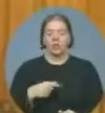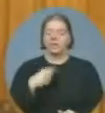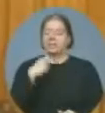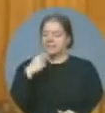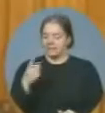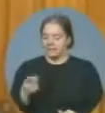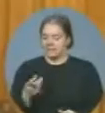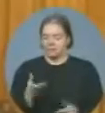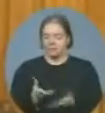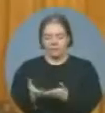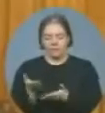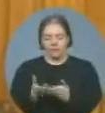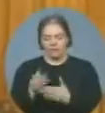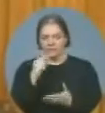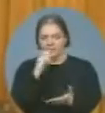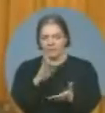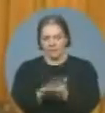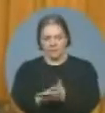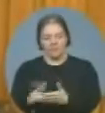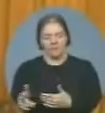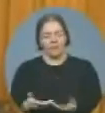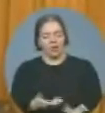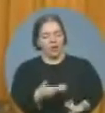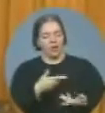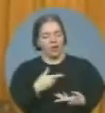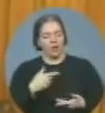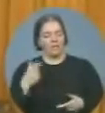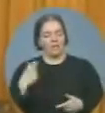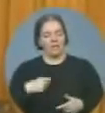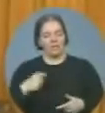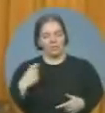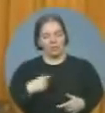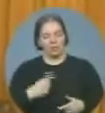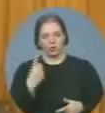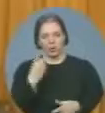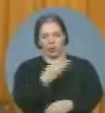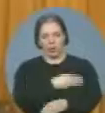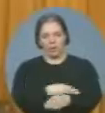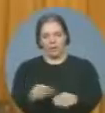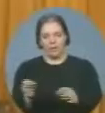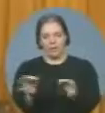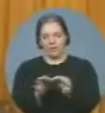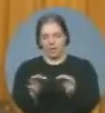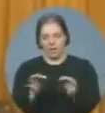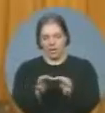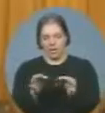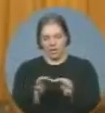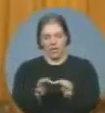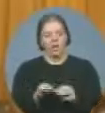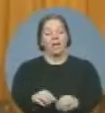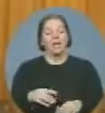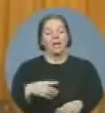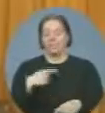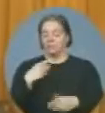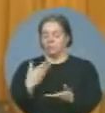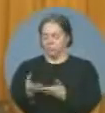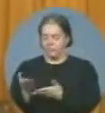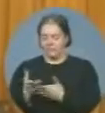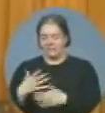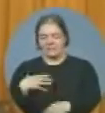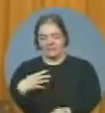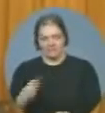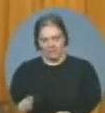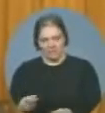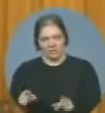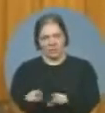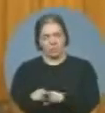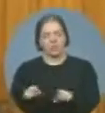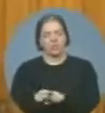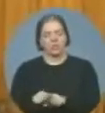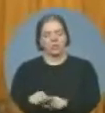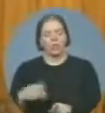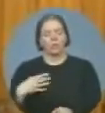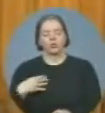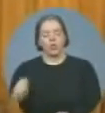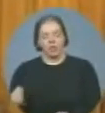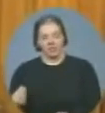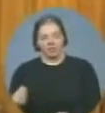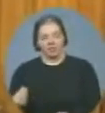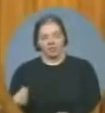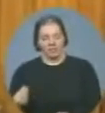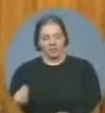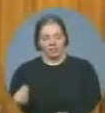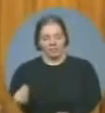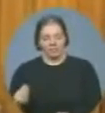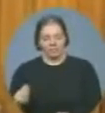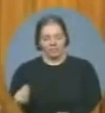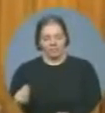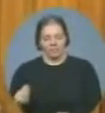policy and told his daughter and son-in-law the same thing. We know the Prime Minister was aware that certain offers were being made to Mr.